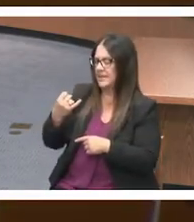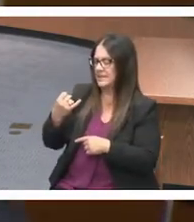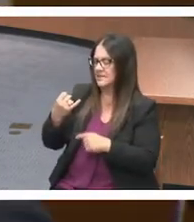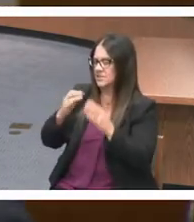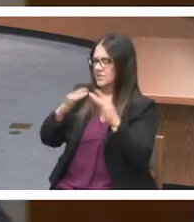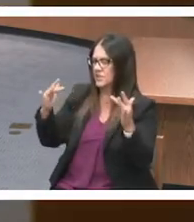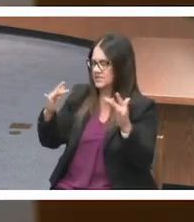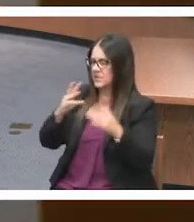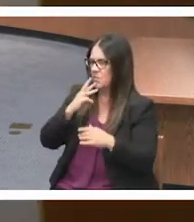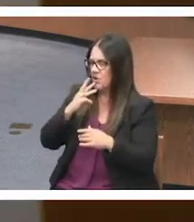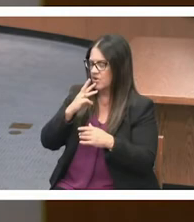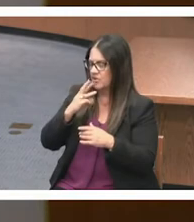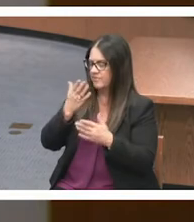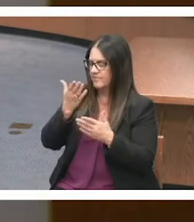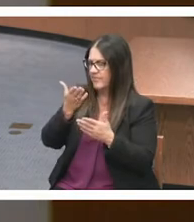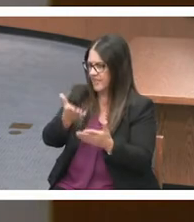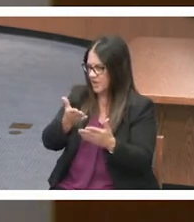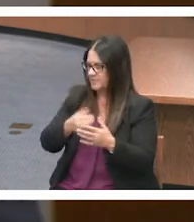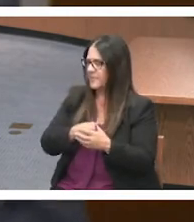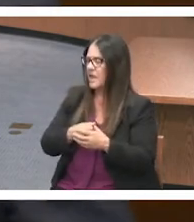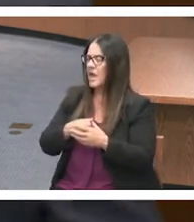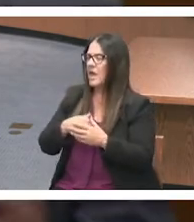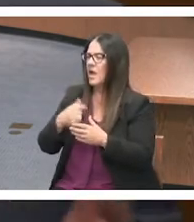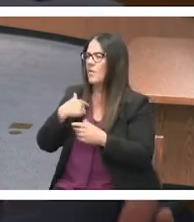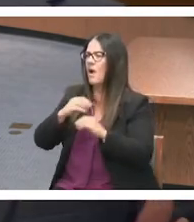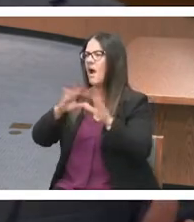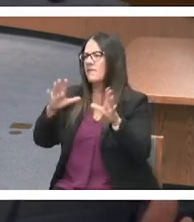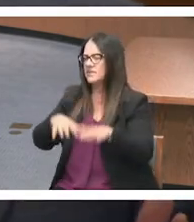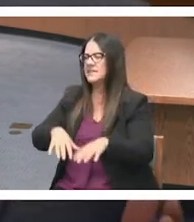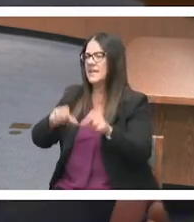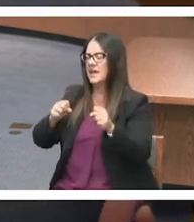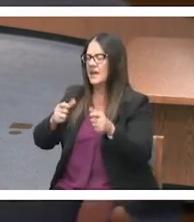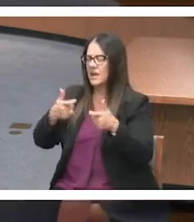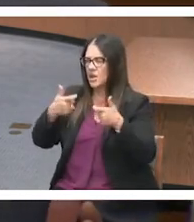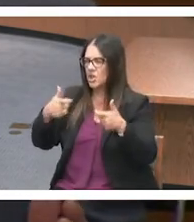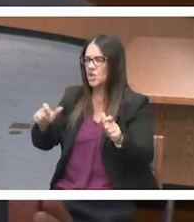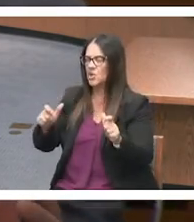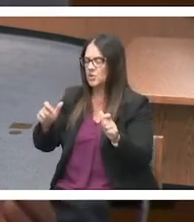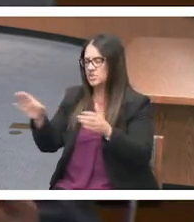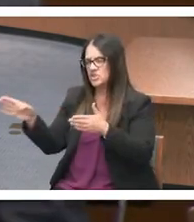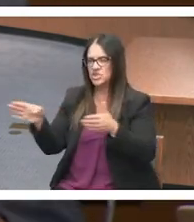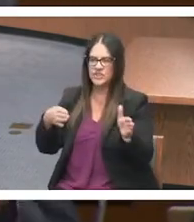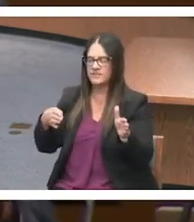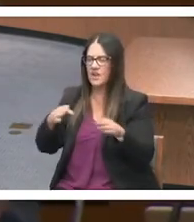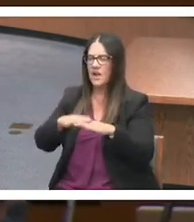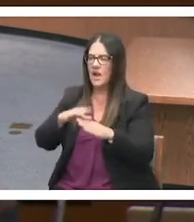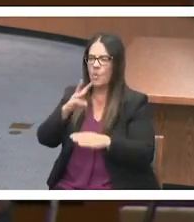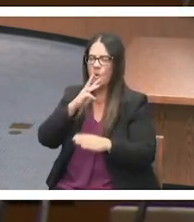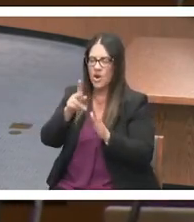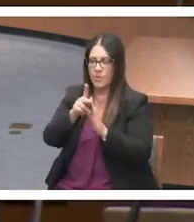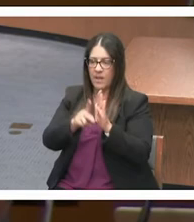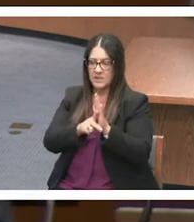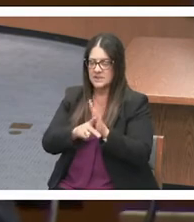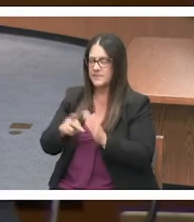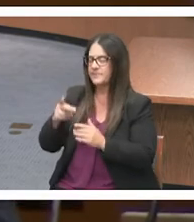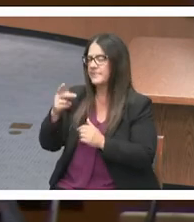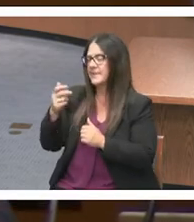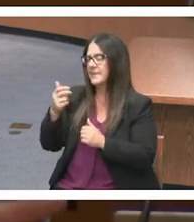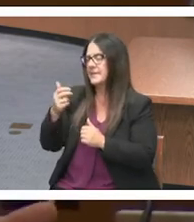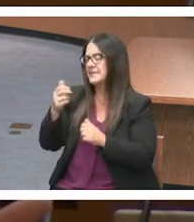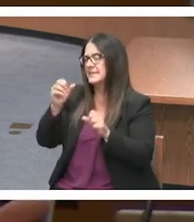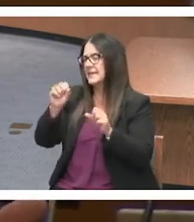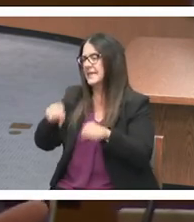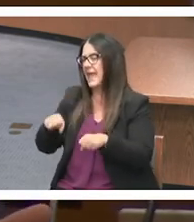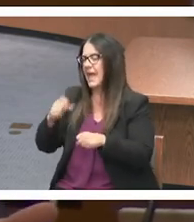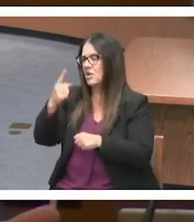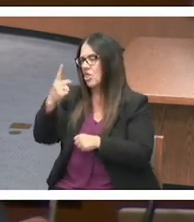obviously, we are undertaking a major shift in water policy. In a given year, anywhere between a third and